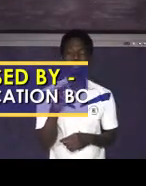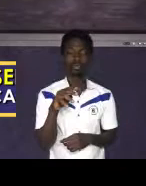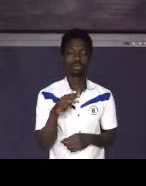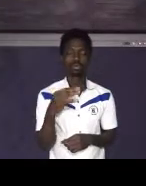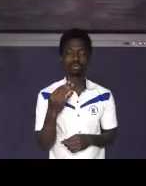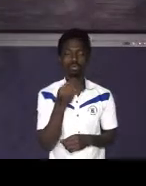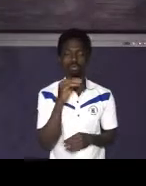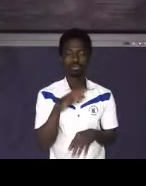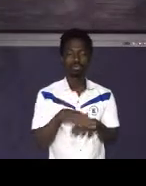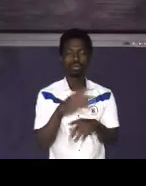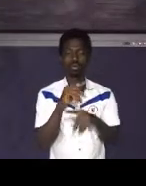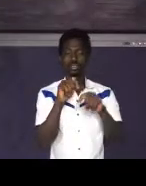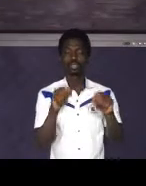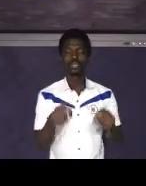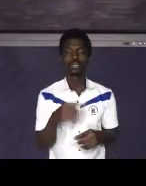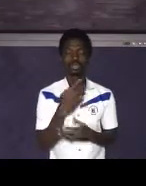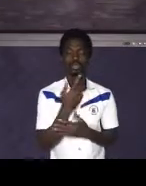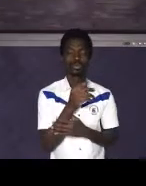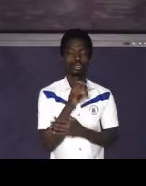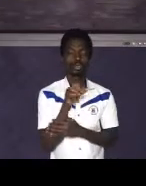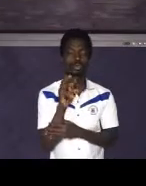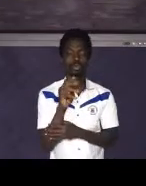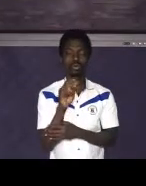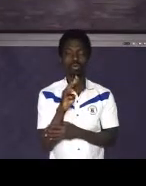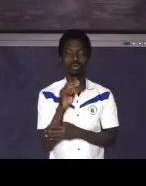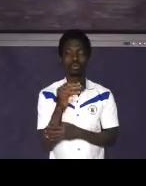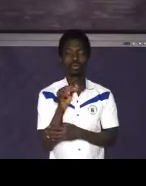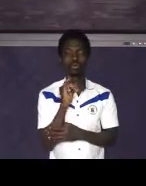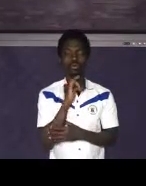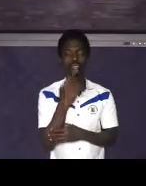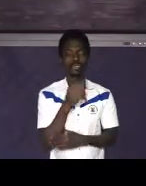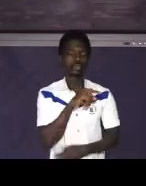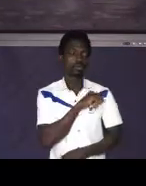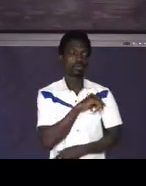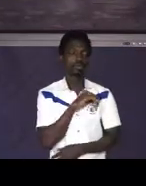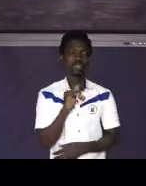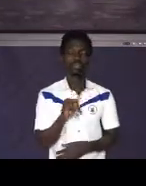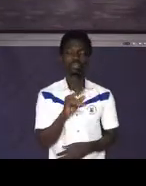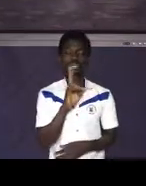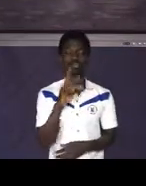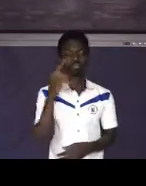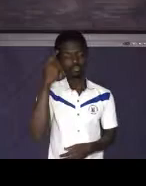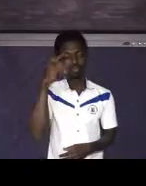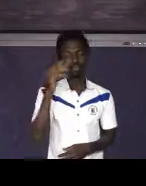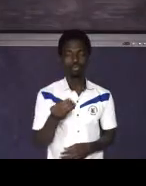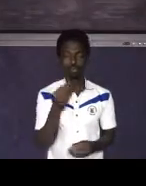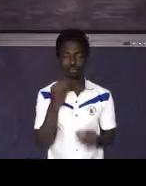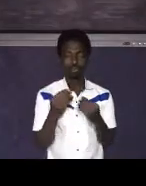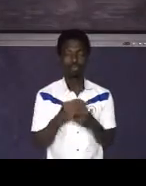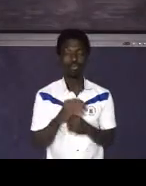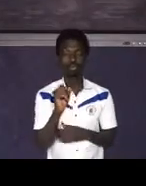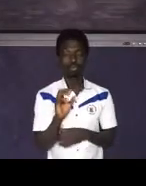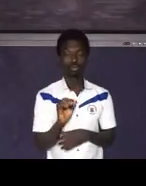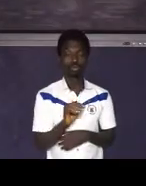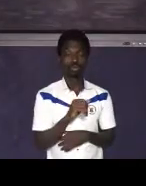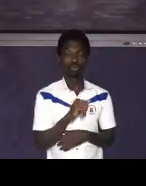food on the table. The crumb of is the quantifier used for food.